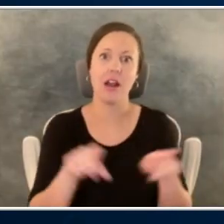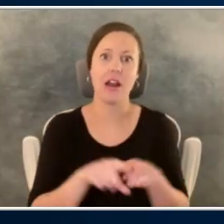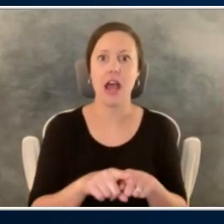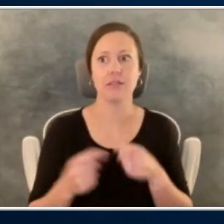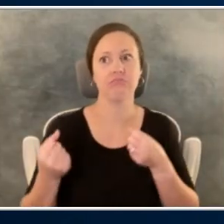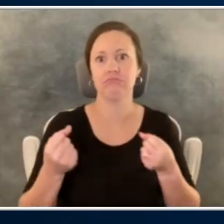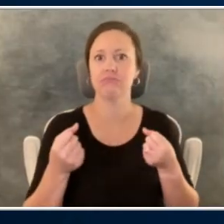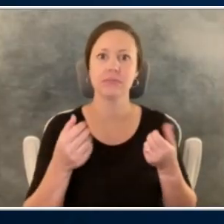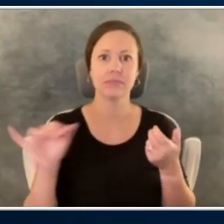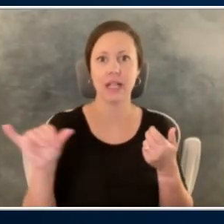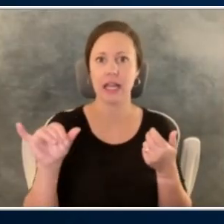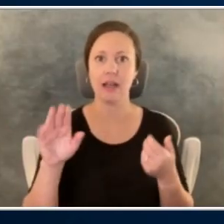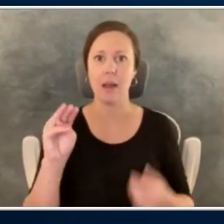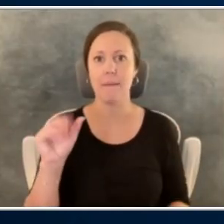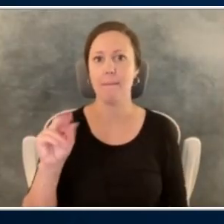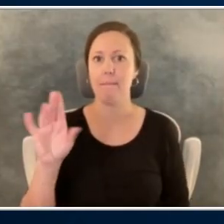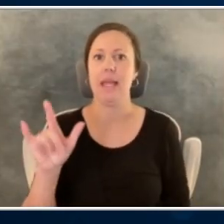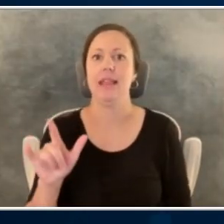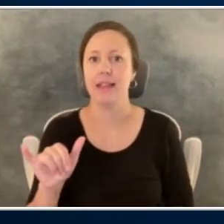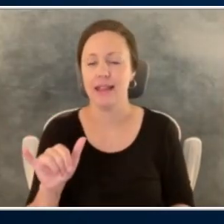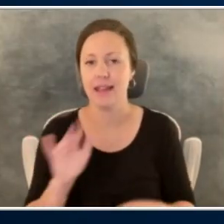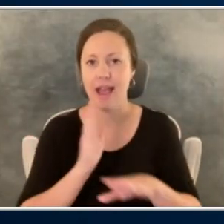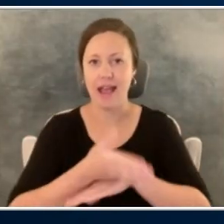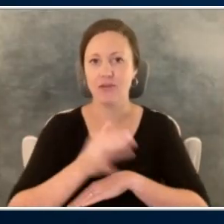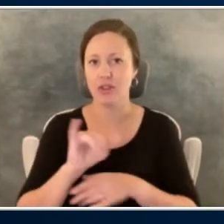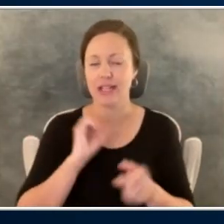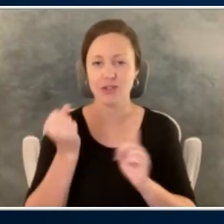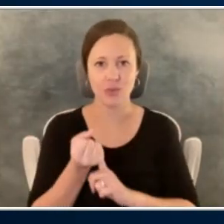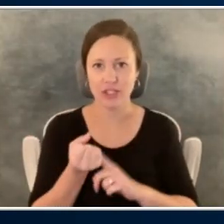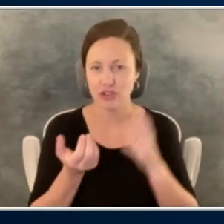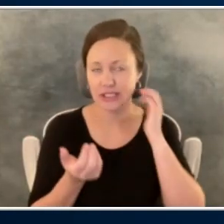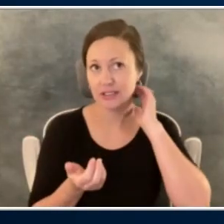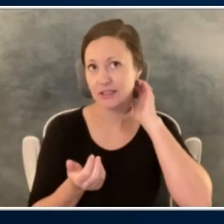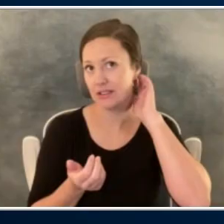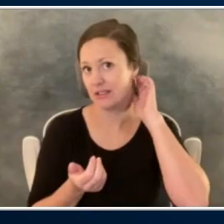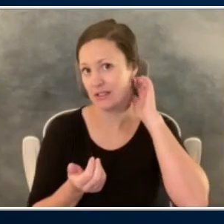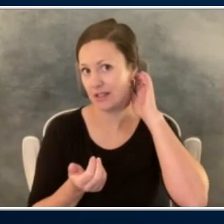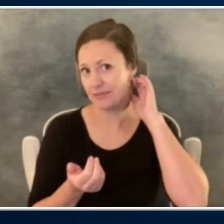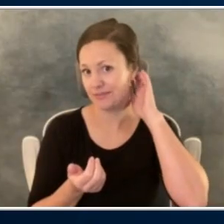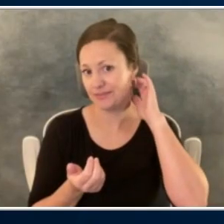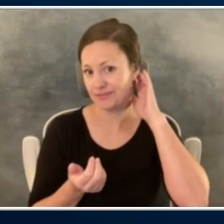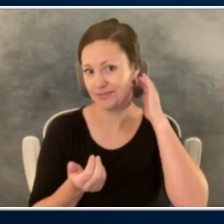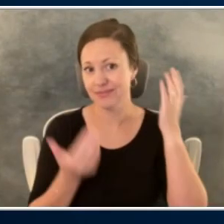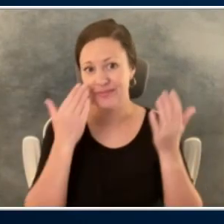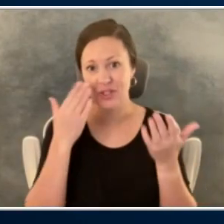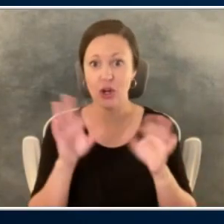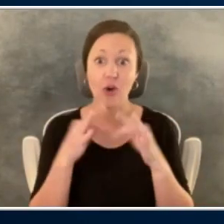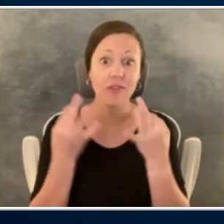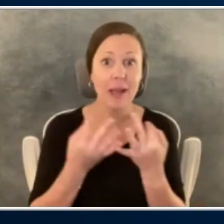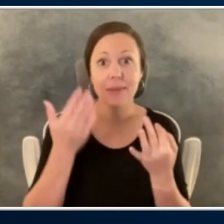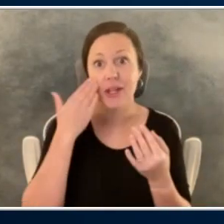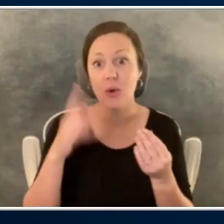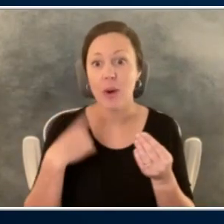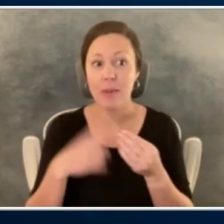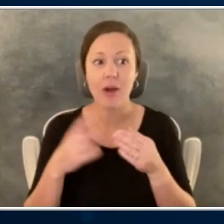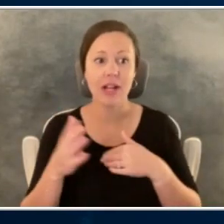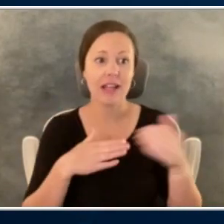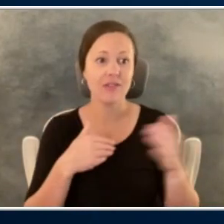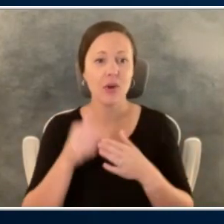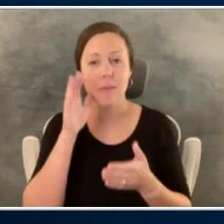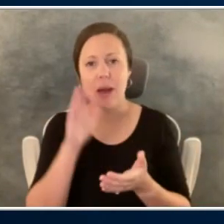know, after this and this coming to light, and family members knowing about it, even though my wife and family were very